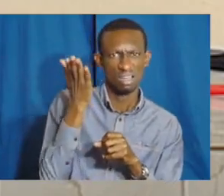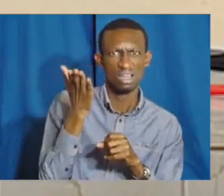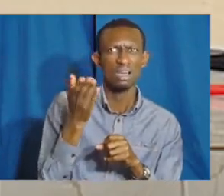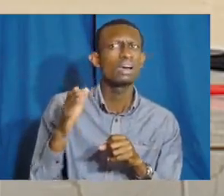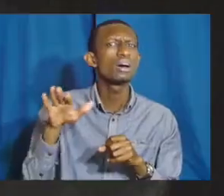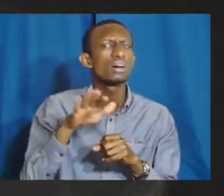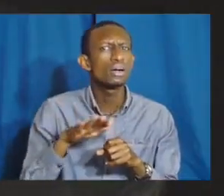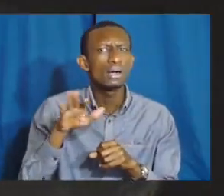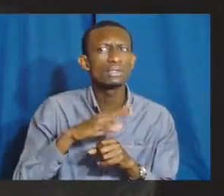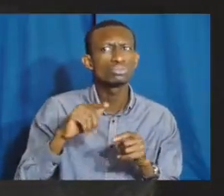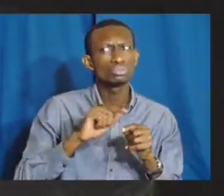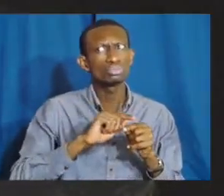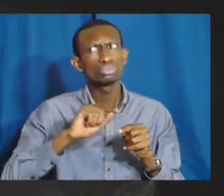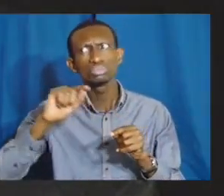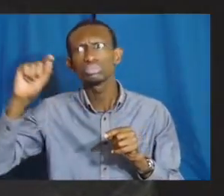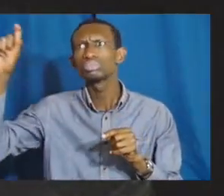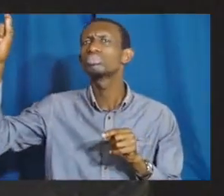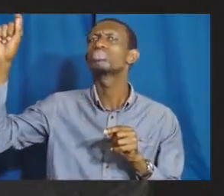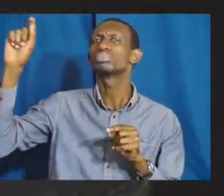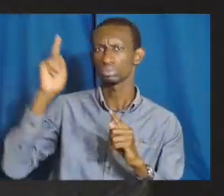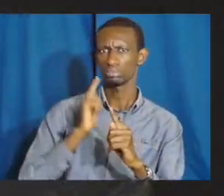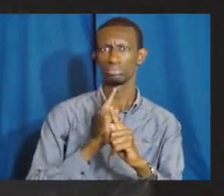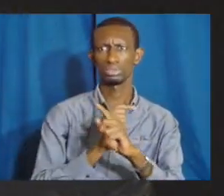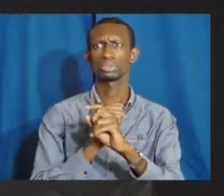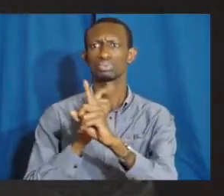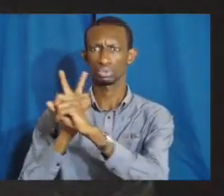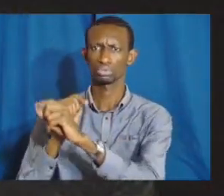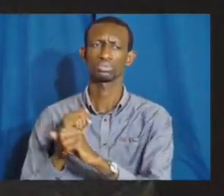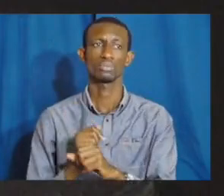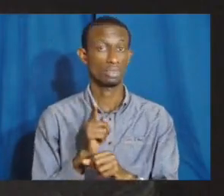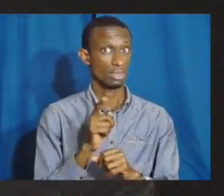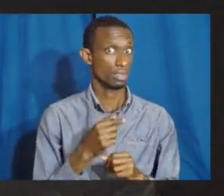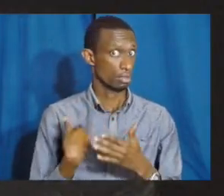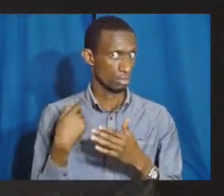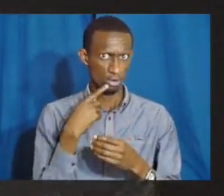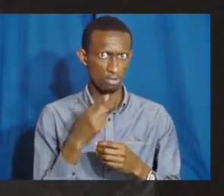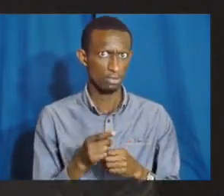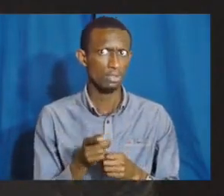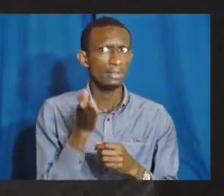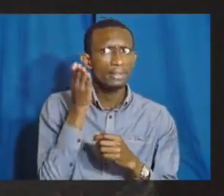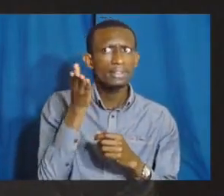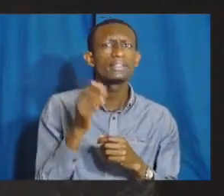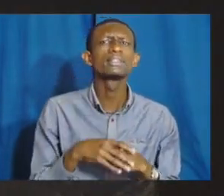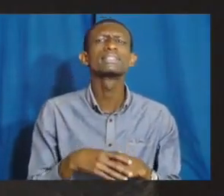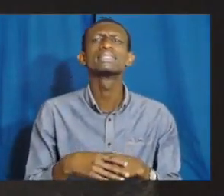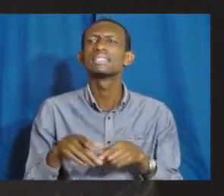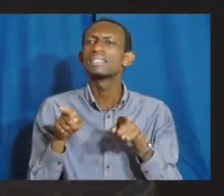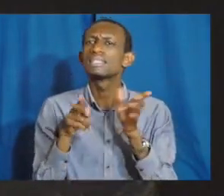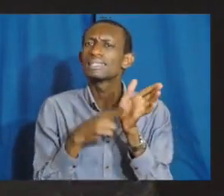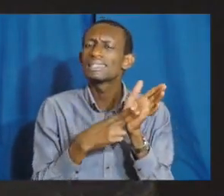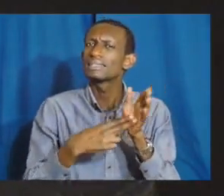cutting x-axis. And we have said it is at negative 3 over